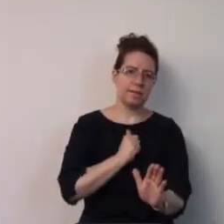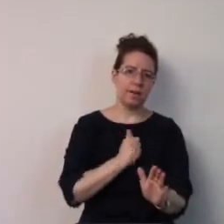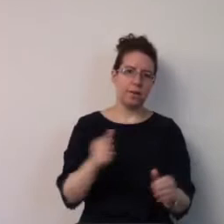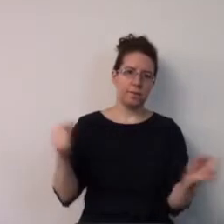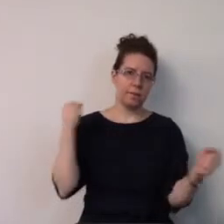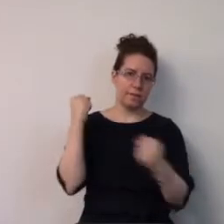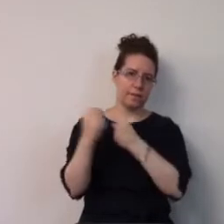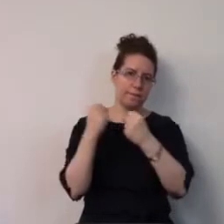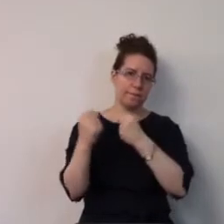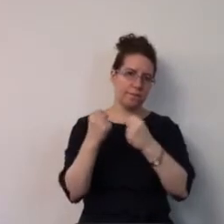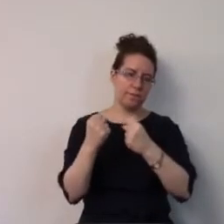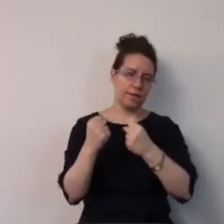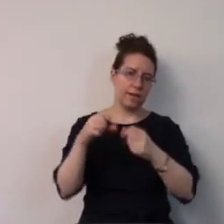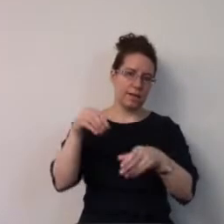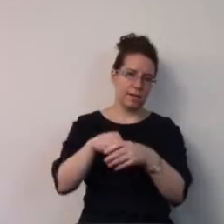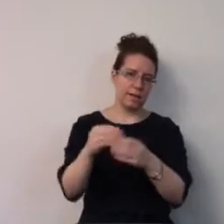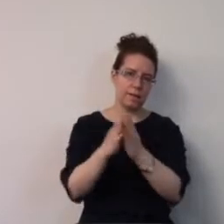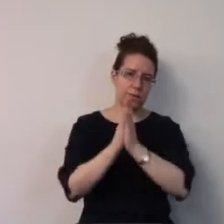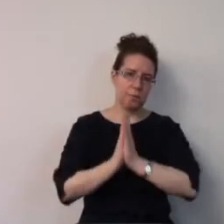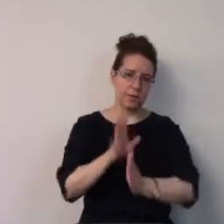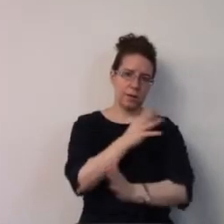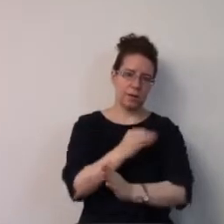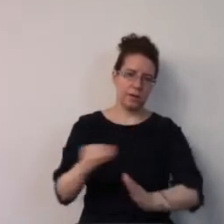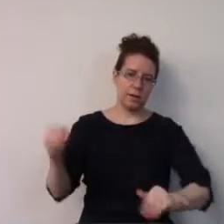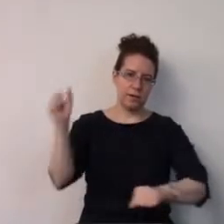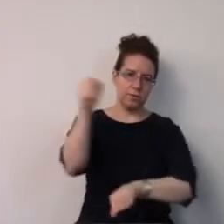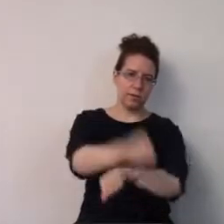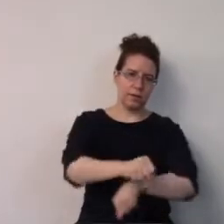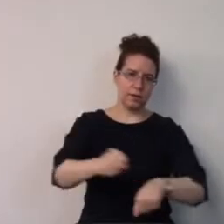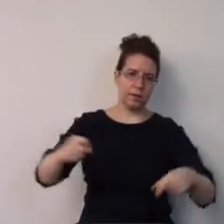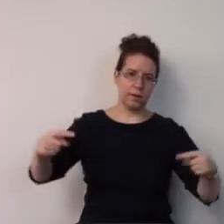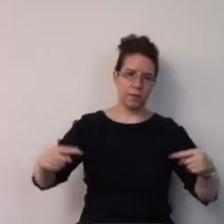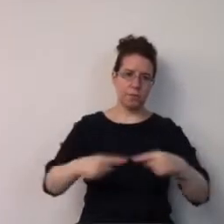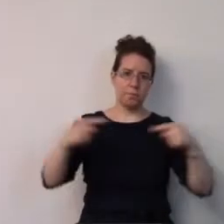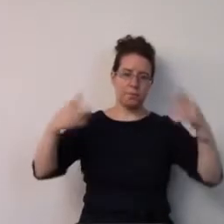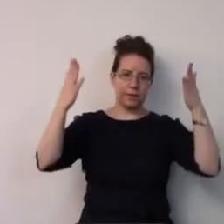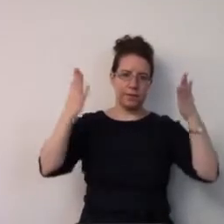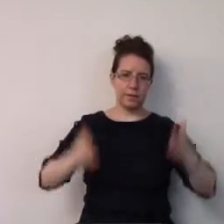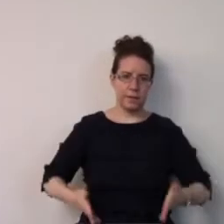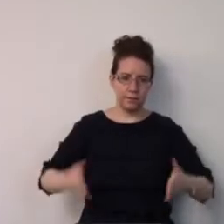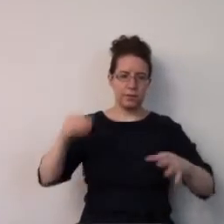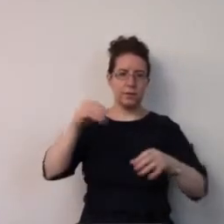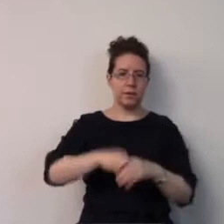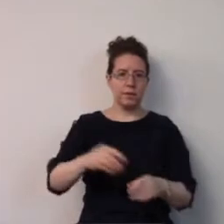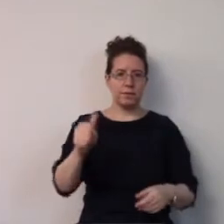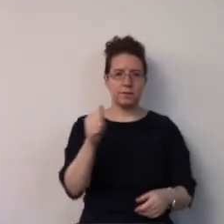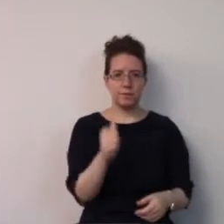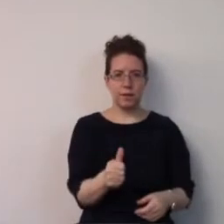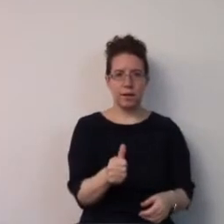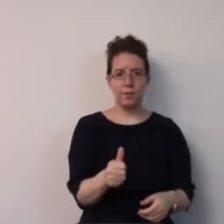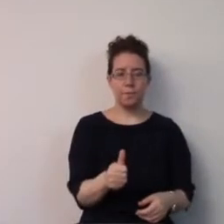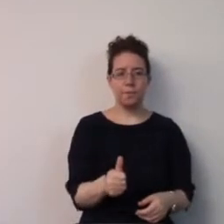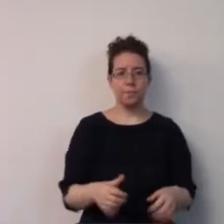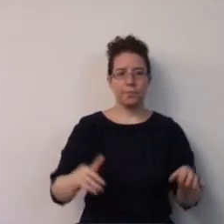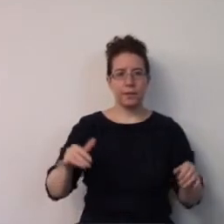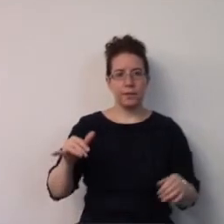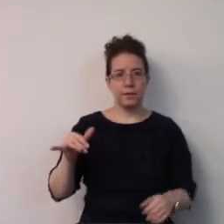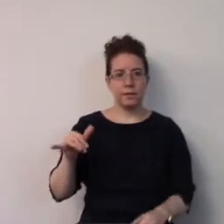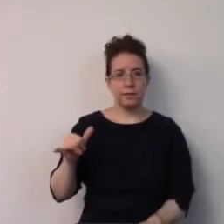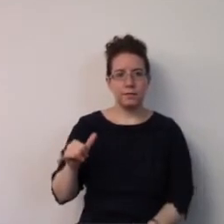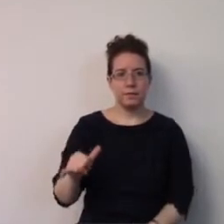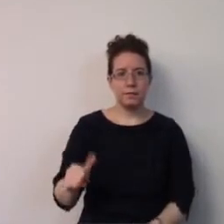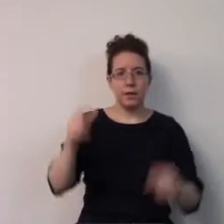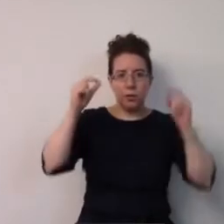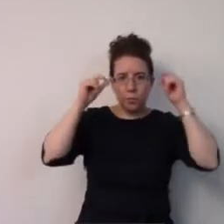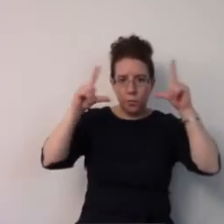self. You need to keep yourself awake in an all-night prayer meeting. Right. They used to